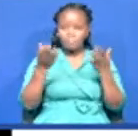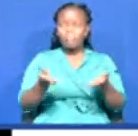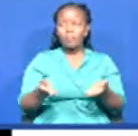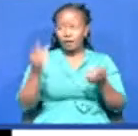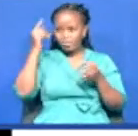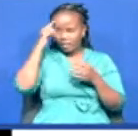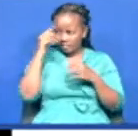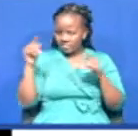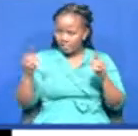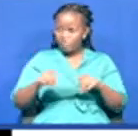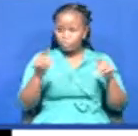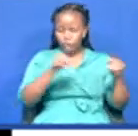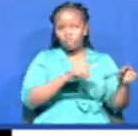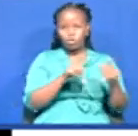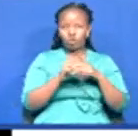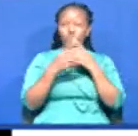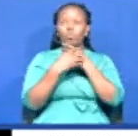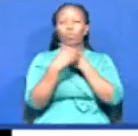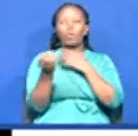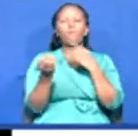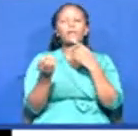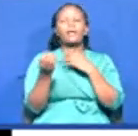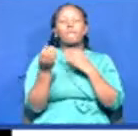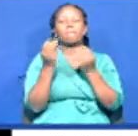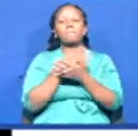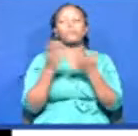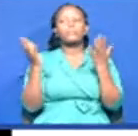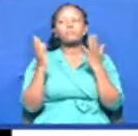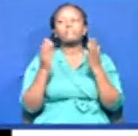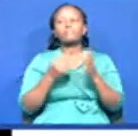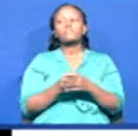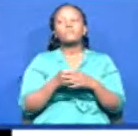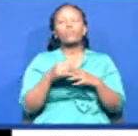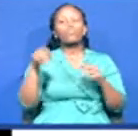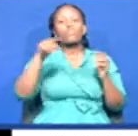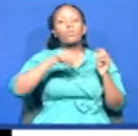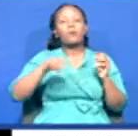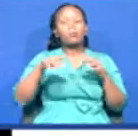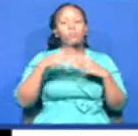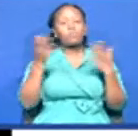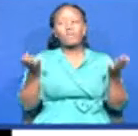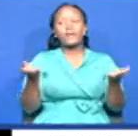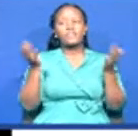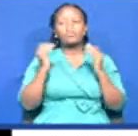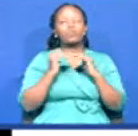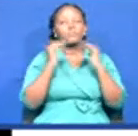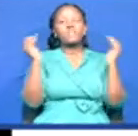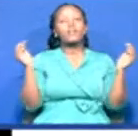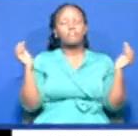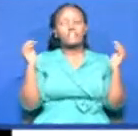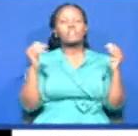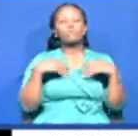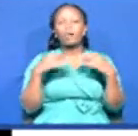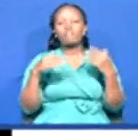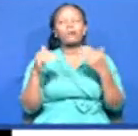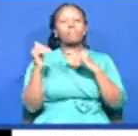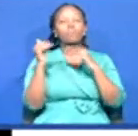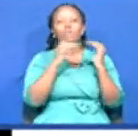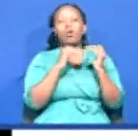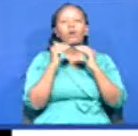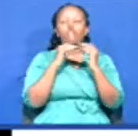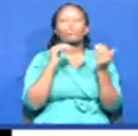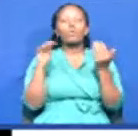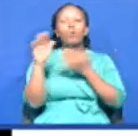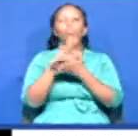copy that product to put it in your hands. So for us, it would be leveling the playing field so that